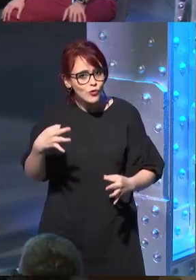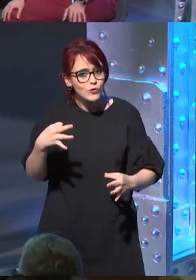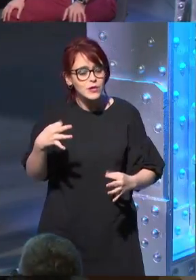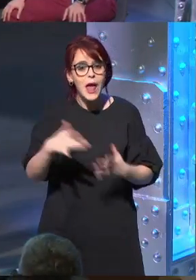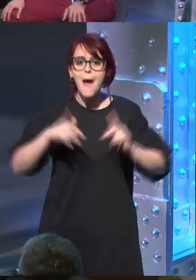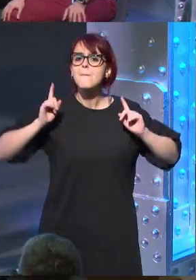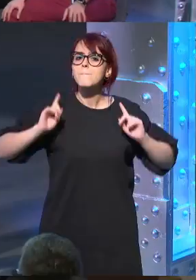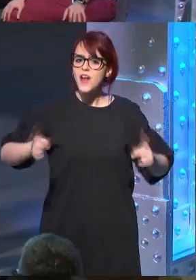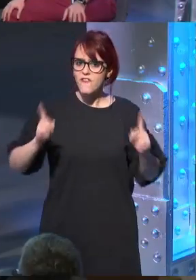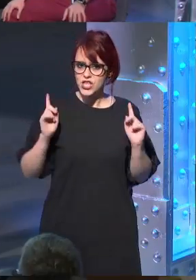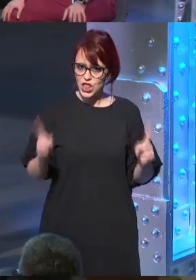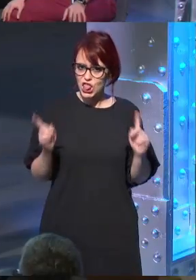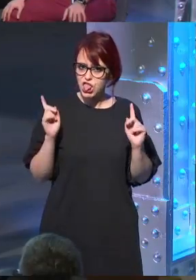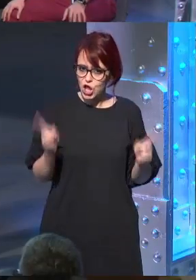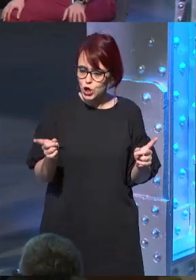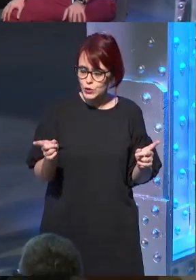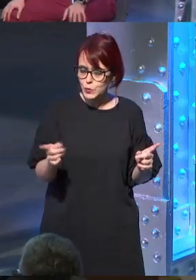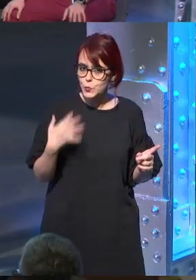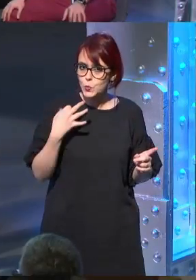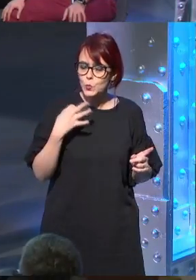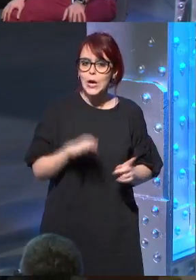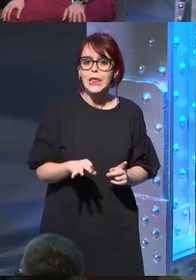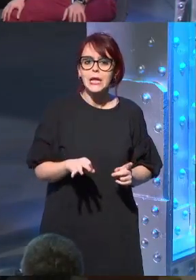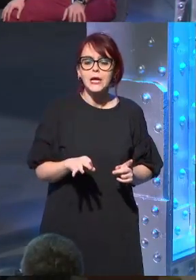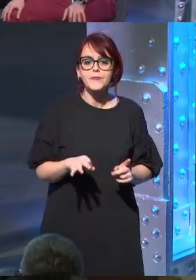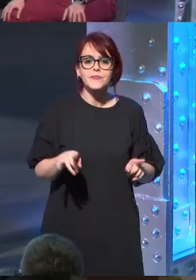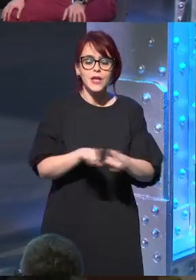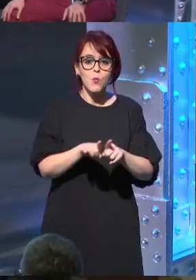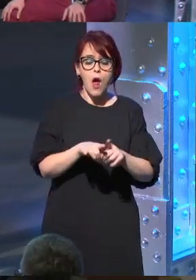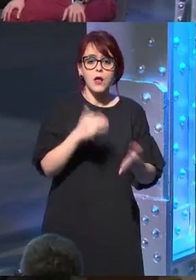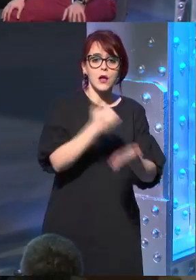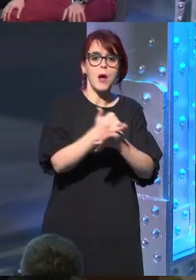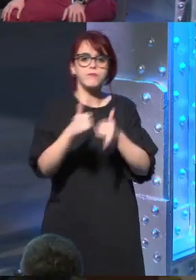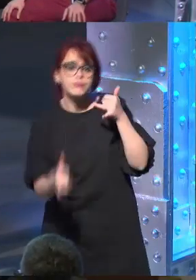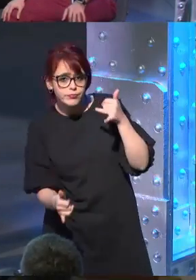actions? Obviously, prevention can come from different